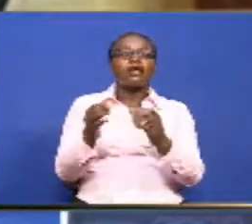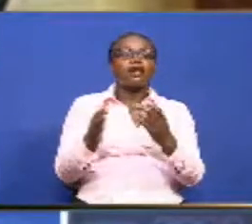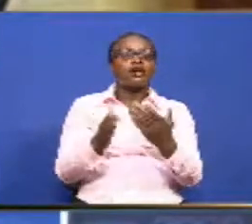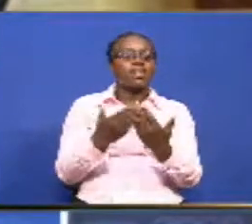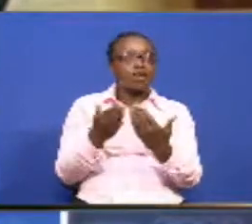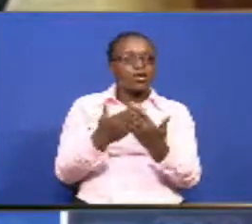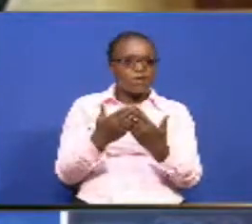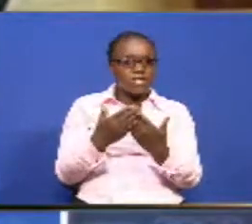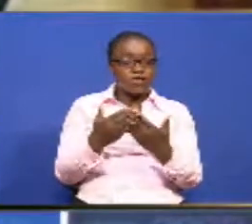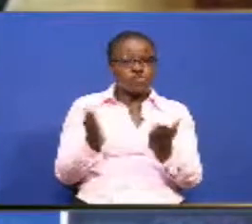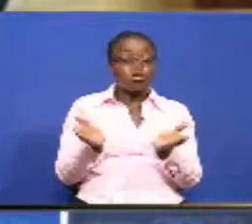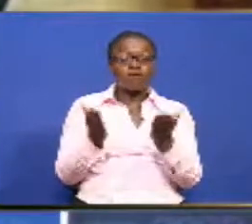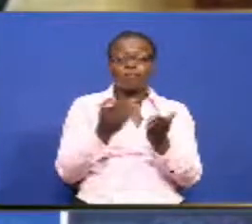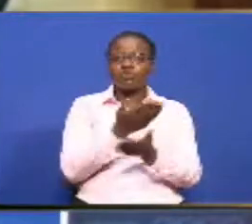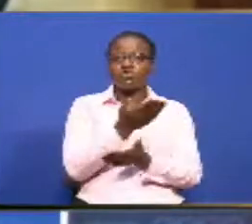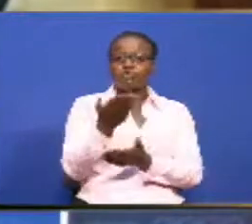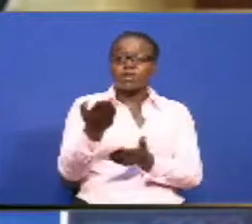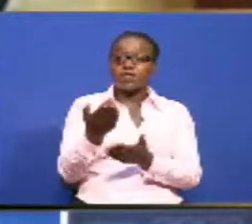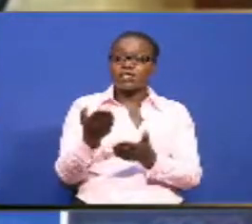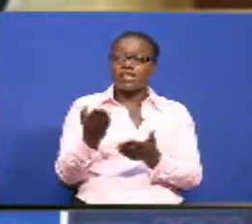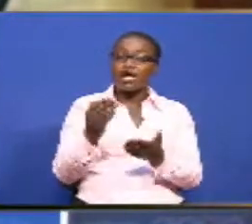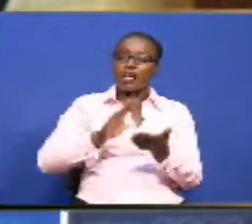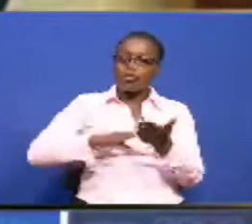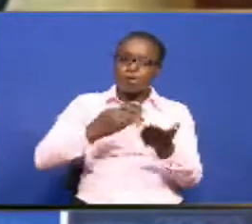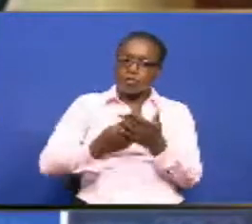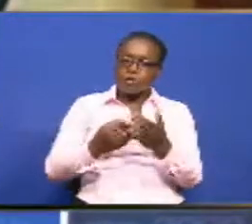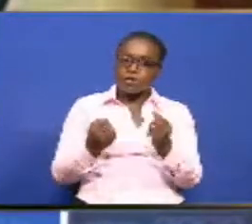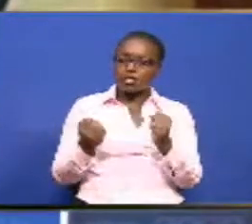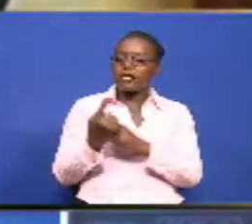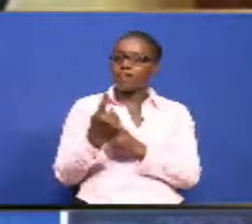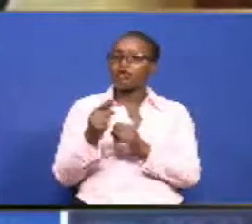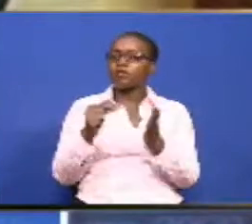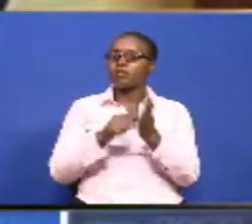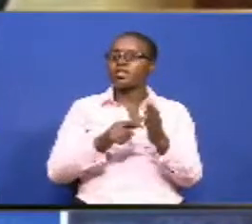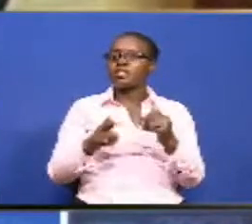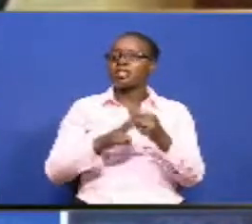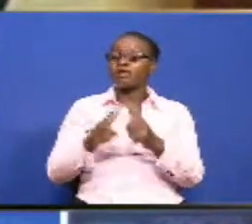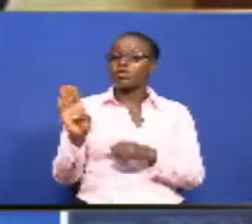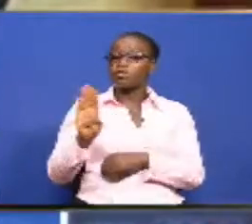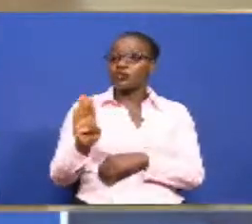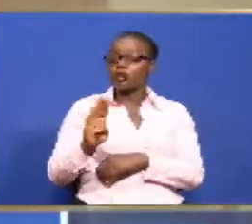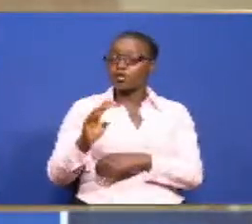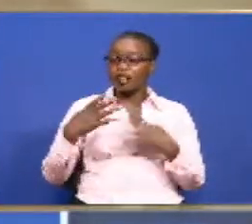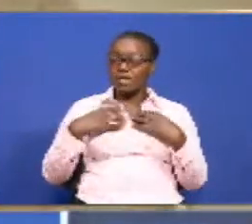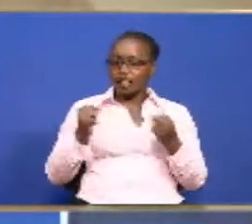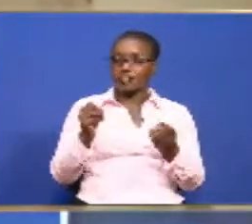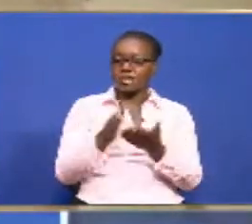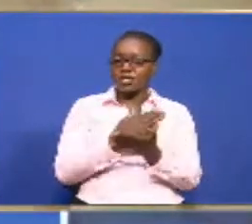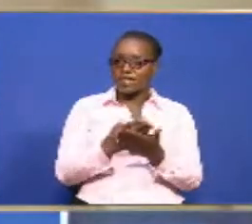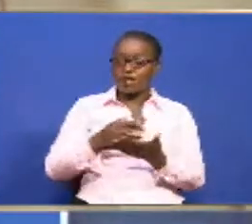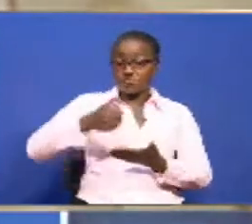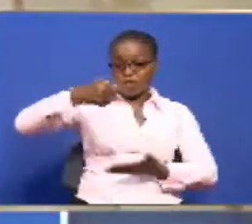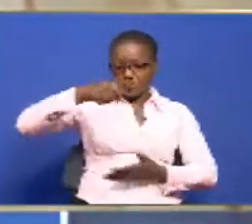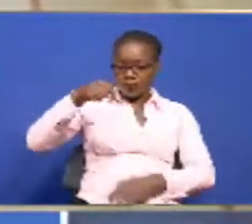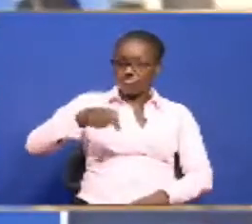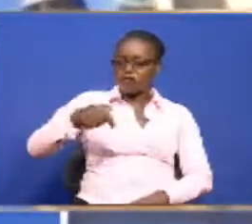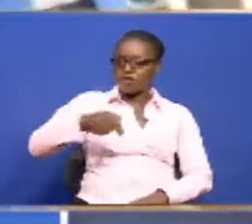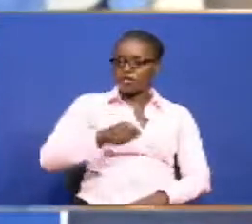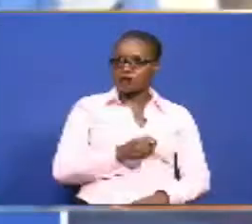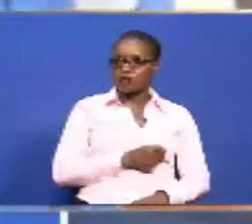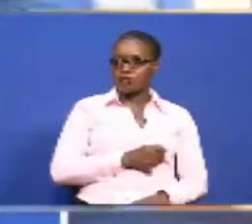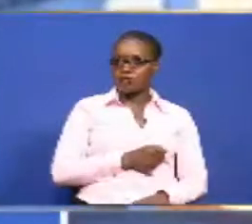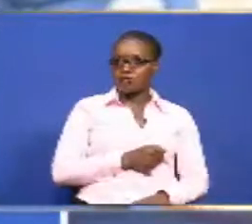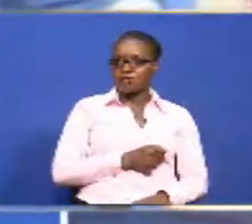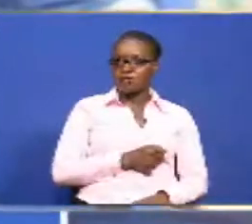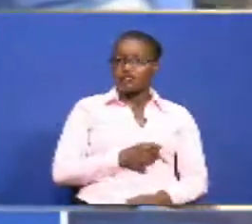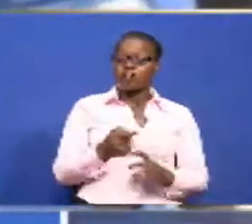I have proposed an allocation of shilling 111.7 billion to the health sector in this budget.